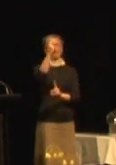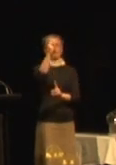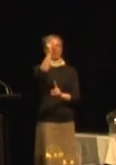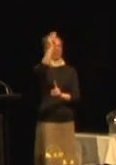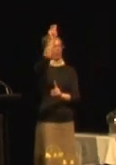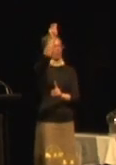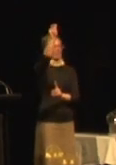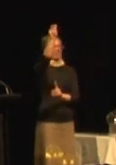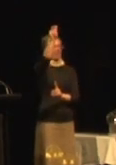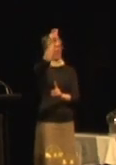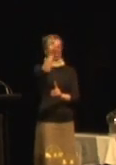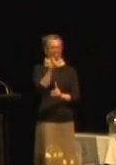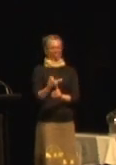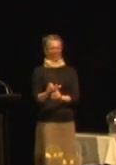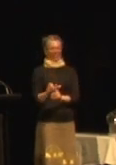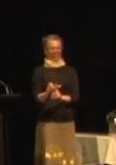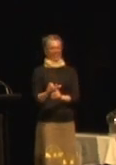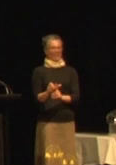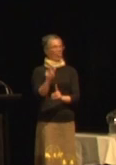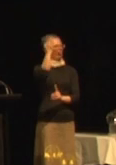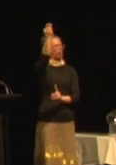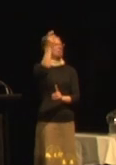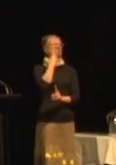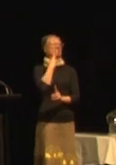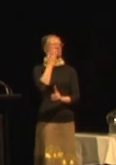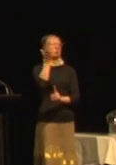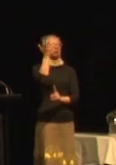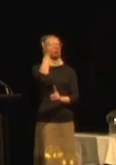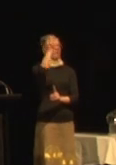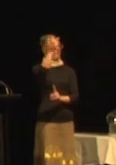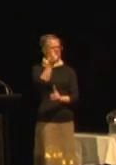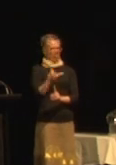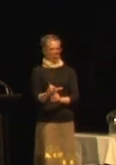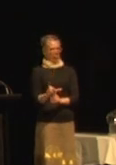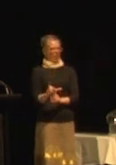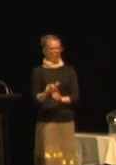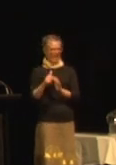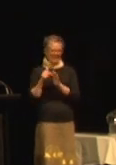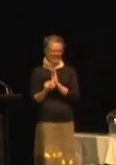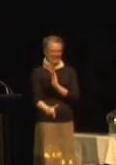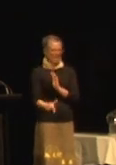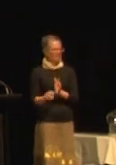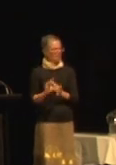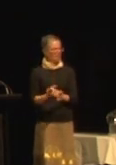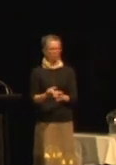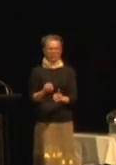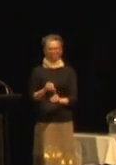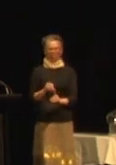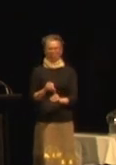thick engagement, thin and thick. Thin is stuff that's easy, light. Thick is hard, deep, often interpersonal.